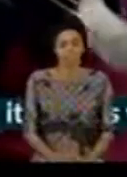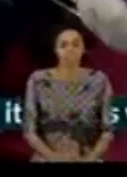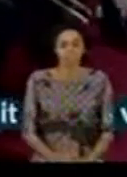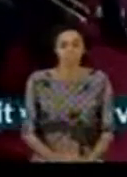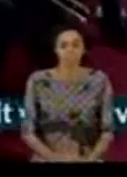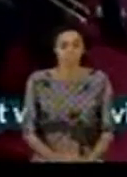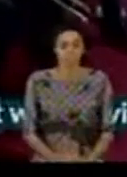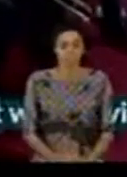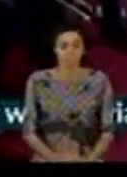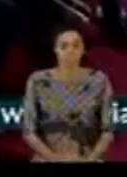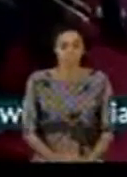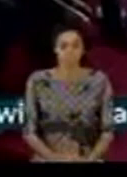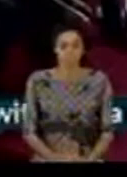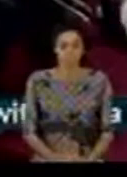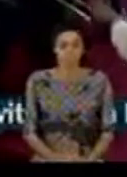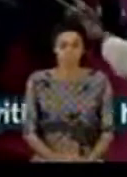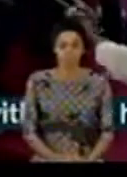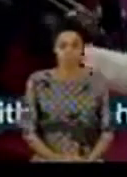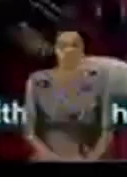Amen.